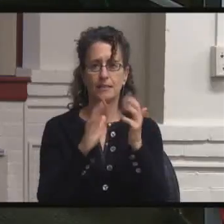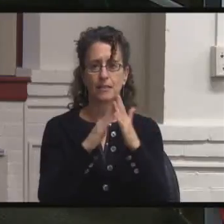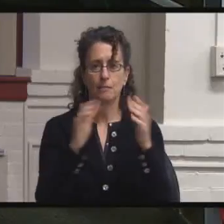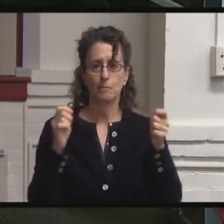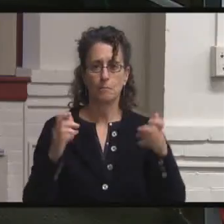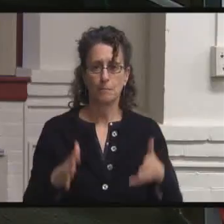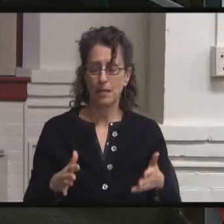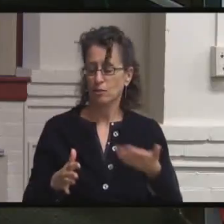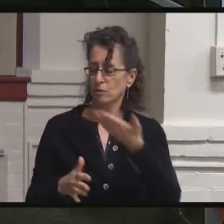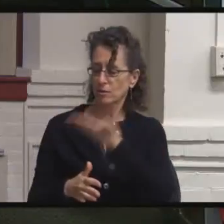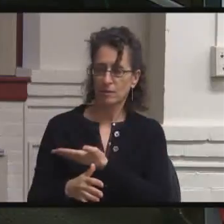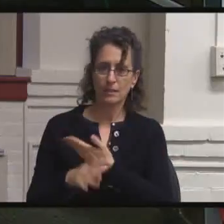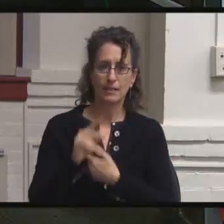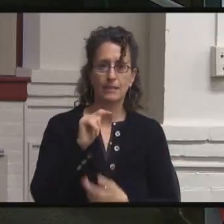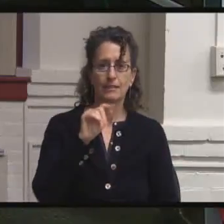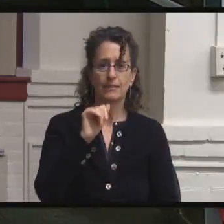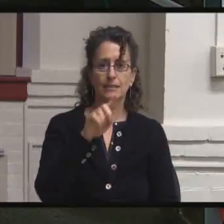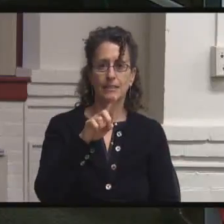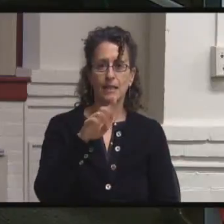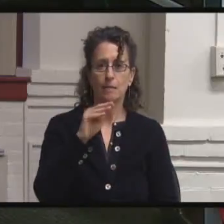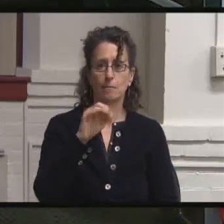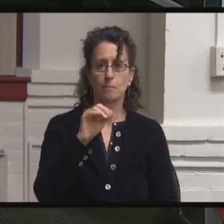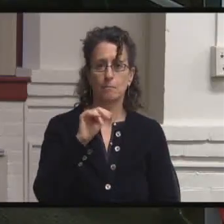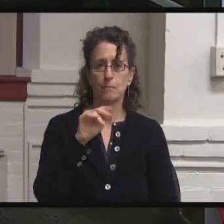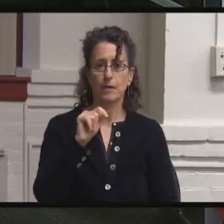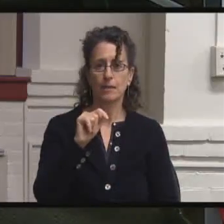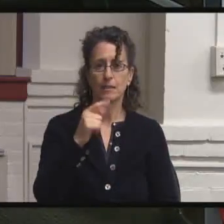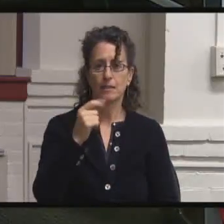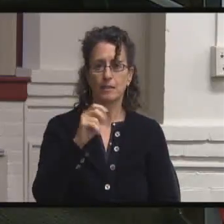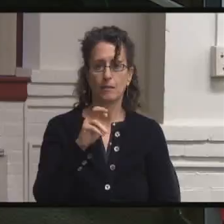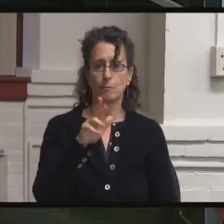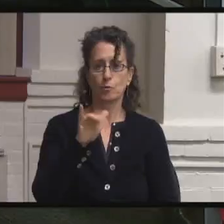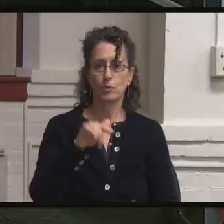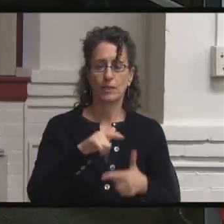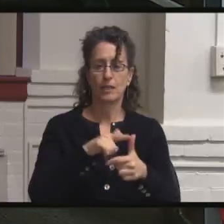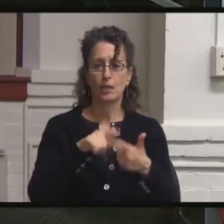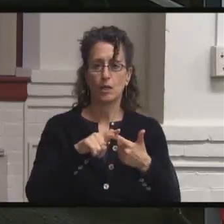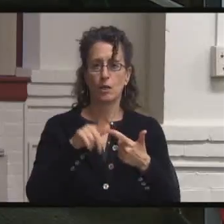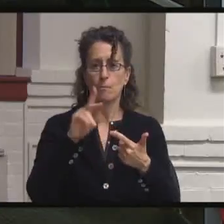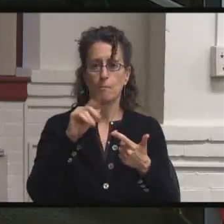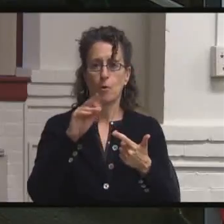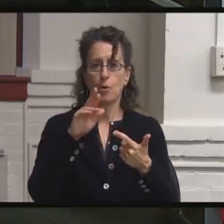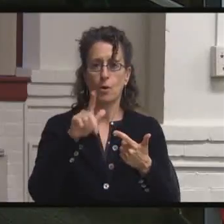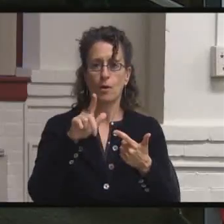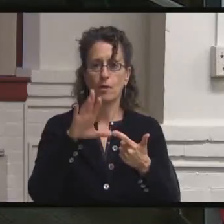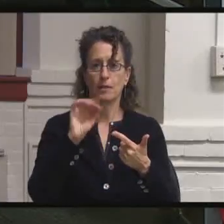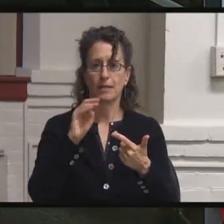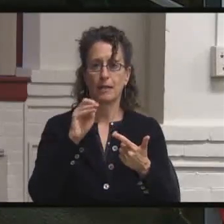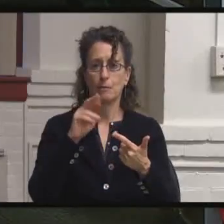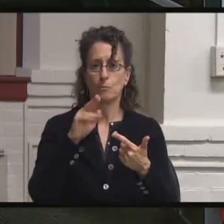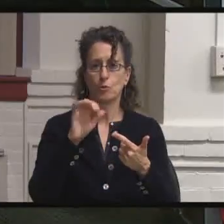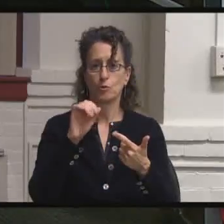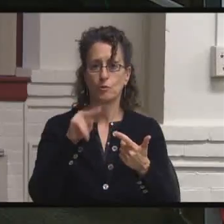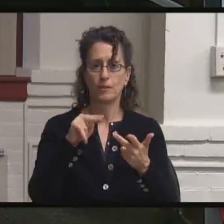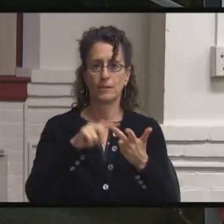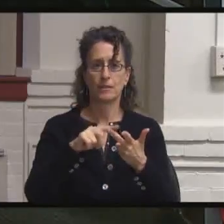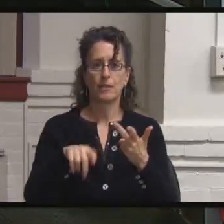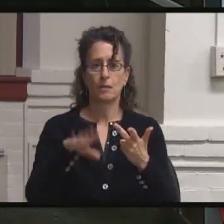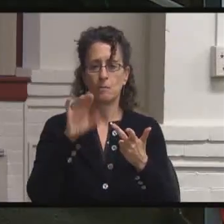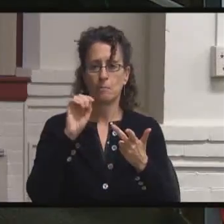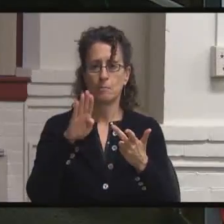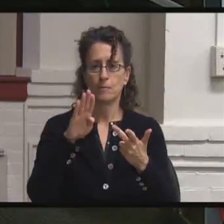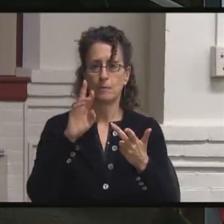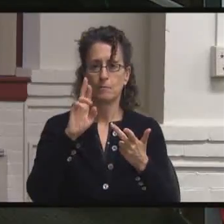introduce themselves. Tad Montgomery. Paul Cameron. Bob Reuter. Hi. Hi. Excellent.